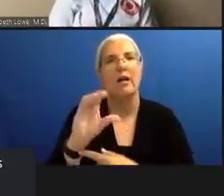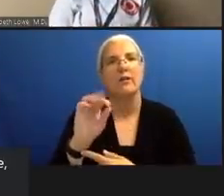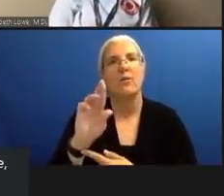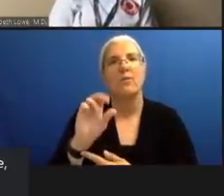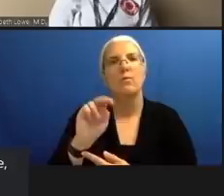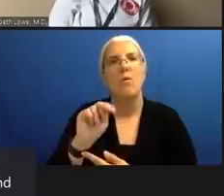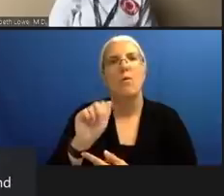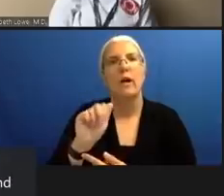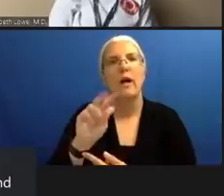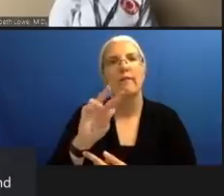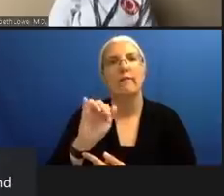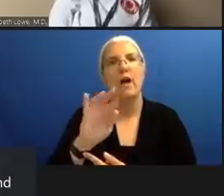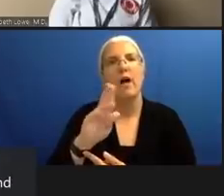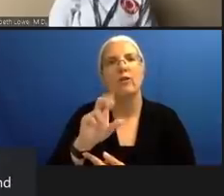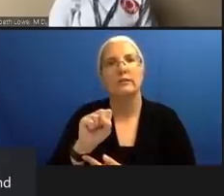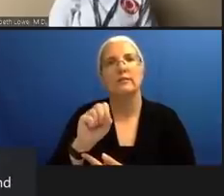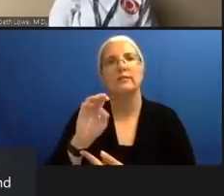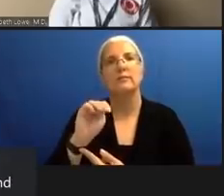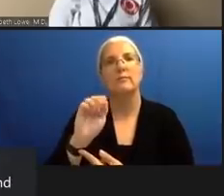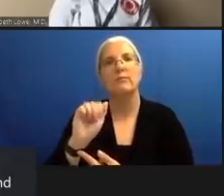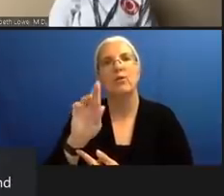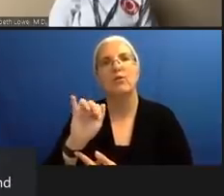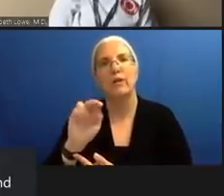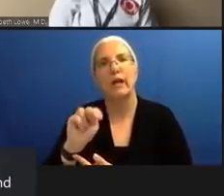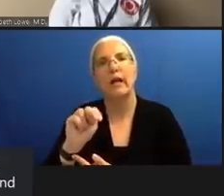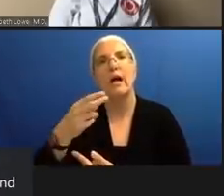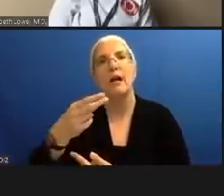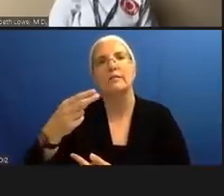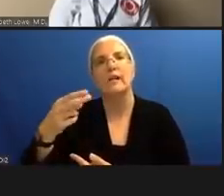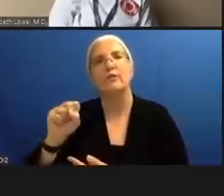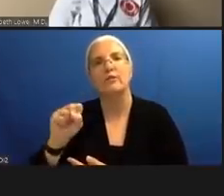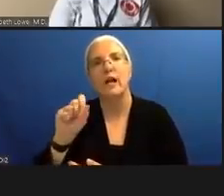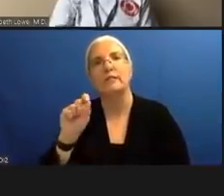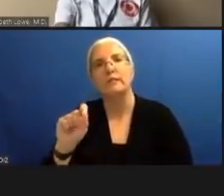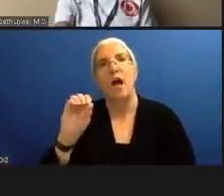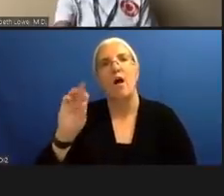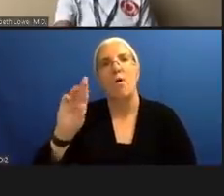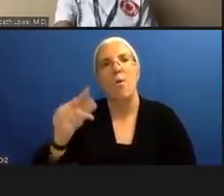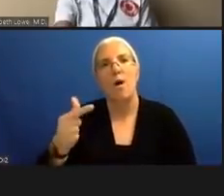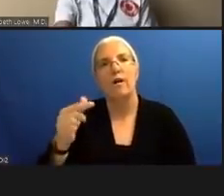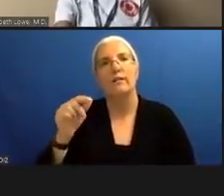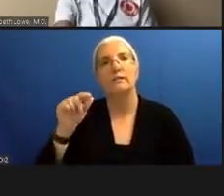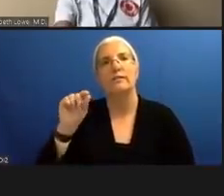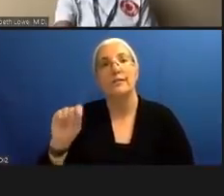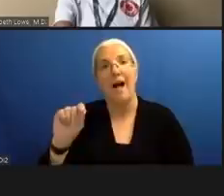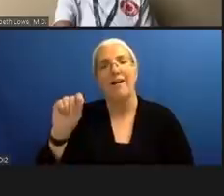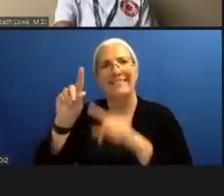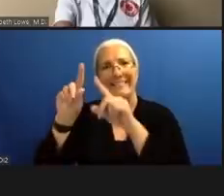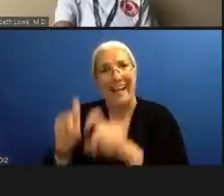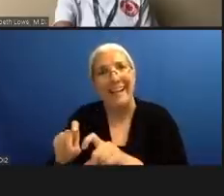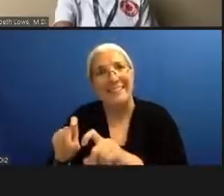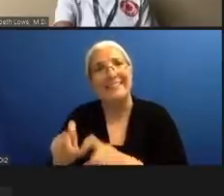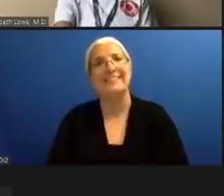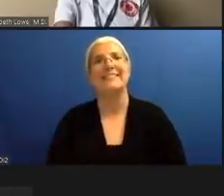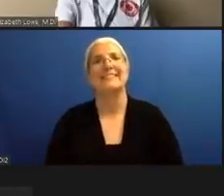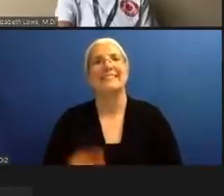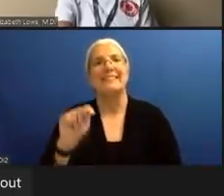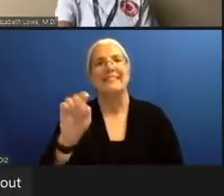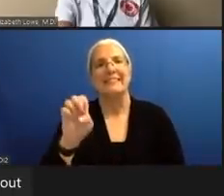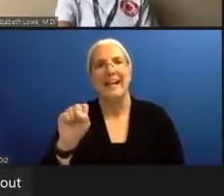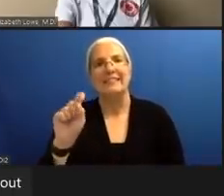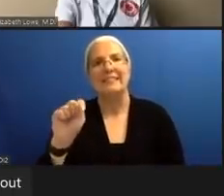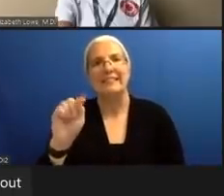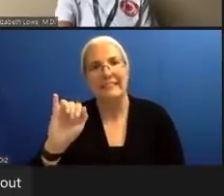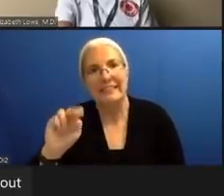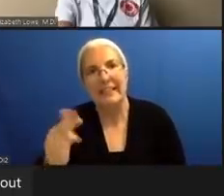coronavirus.marinhhs.org/testing. All right, let's shift gears and talk a bit more about hospitalizations.